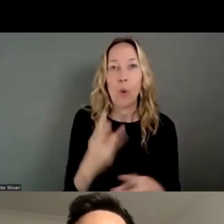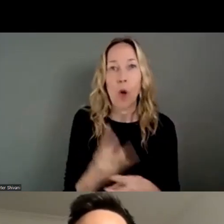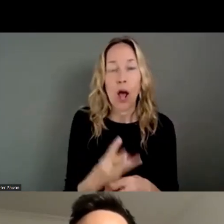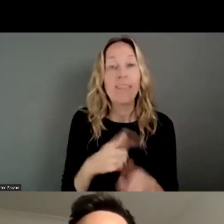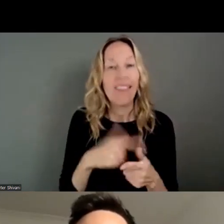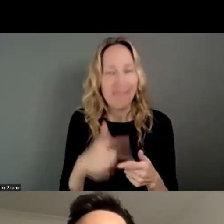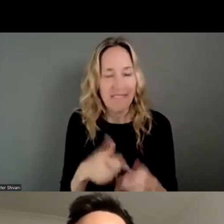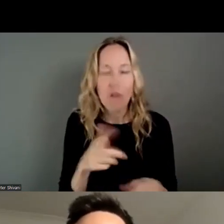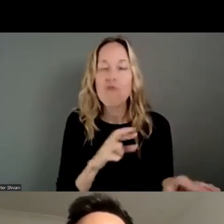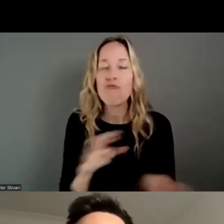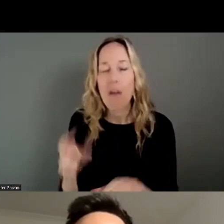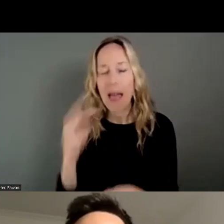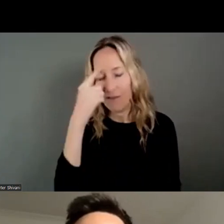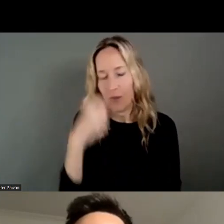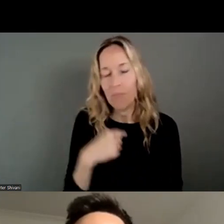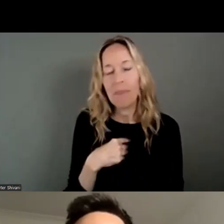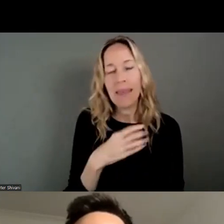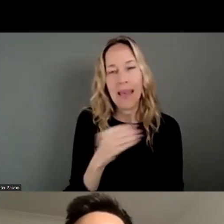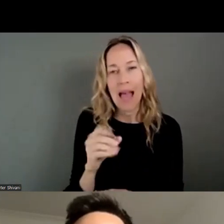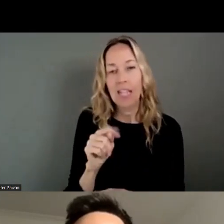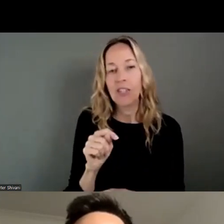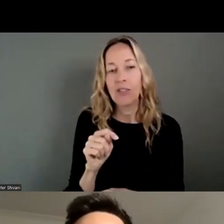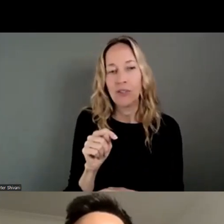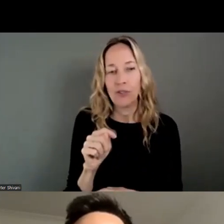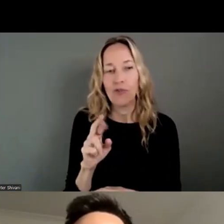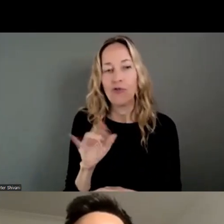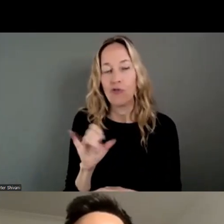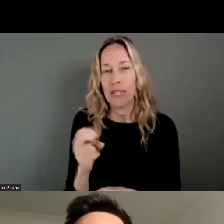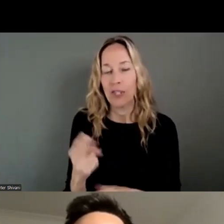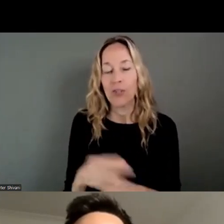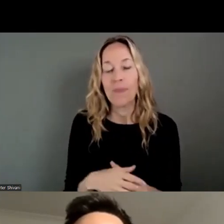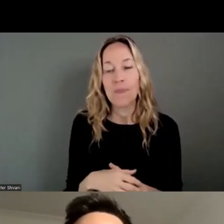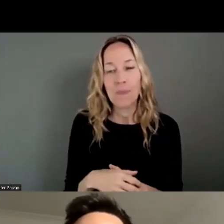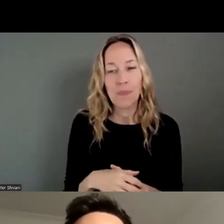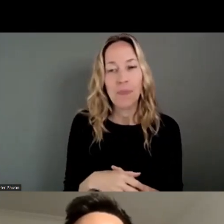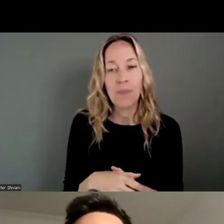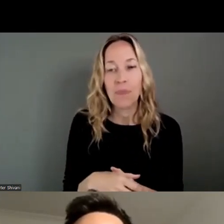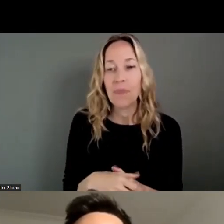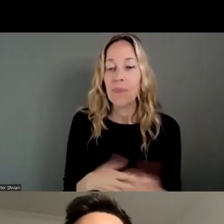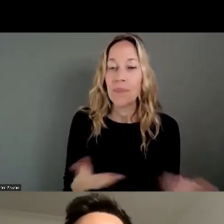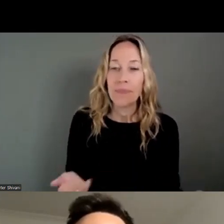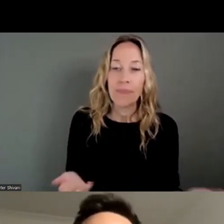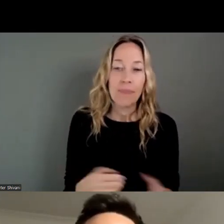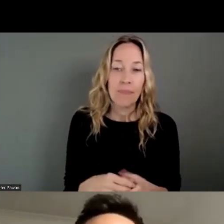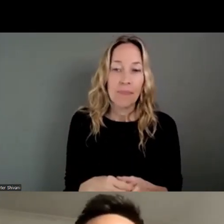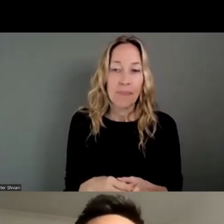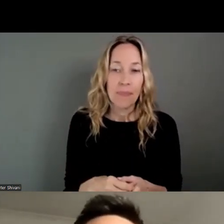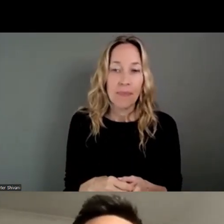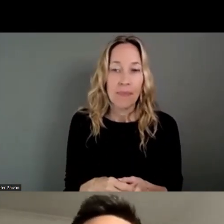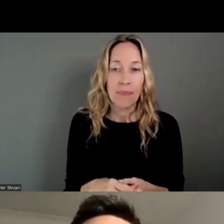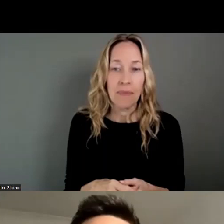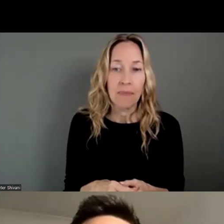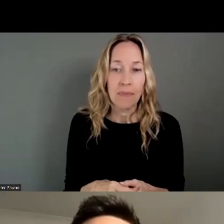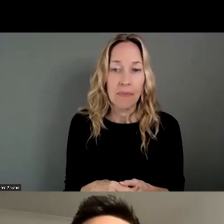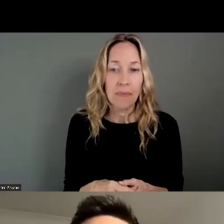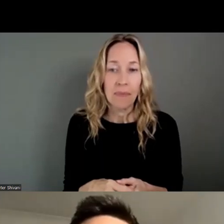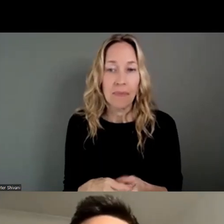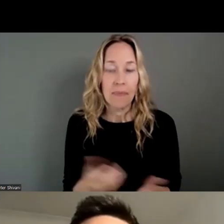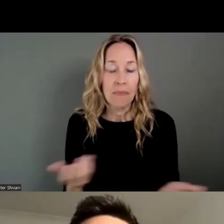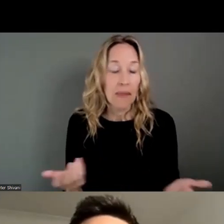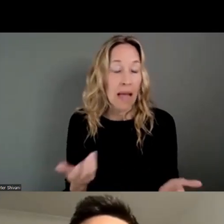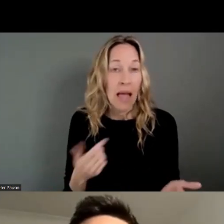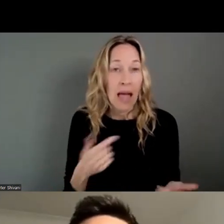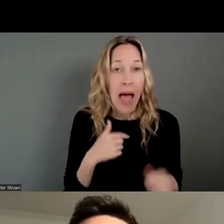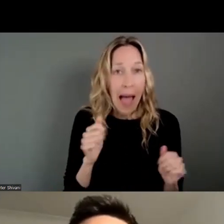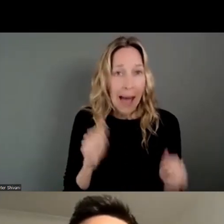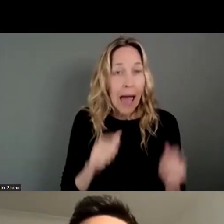I can say to you, okay, here's some people. If you want to do this, but you don't know all the things, then I can help you do the research, and we'll find the people who do the kind of music that